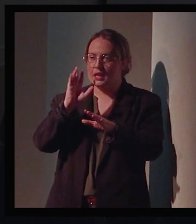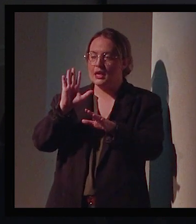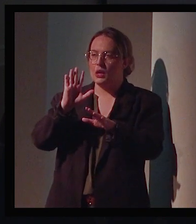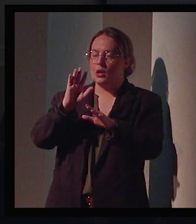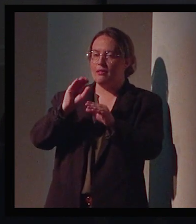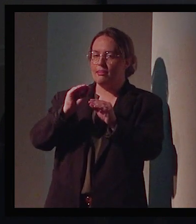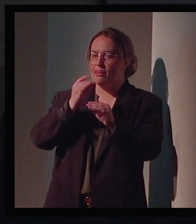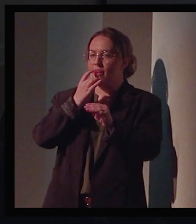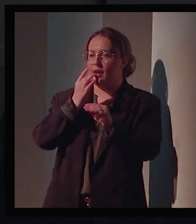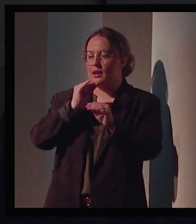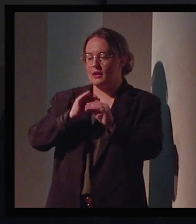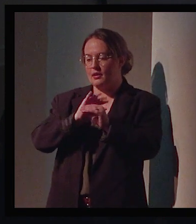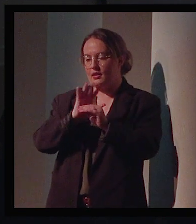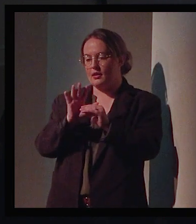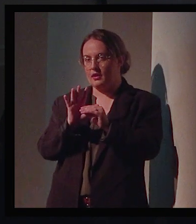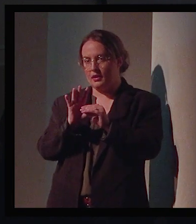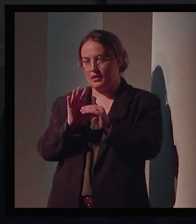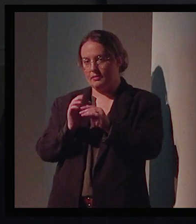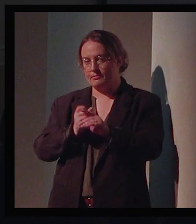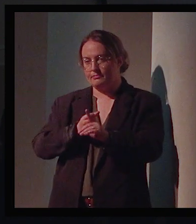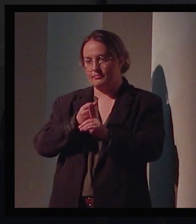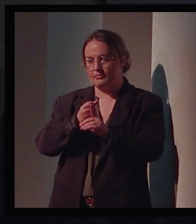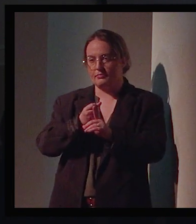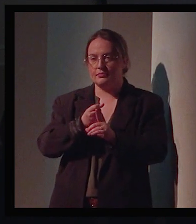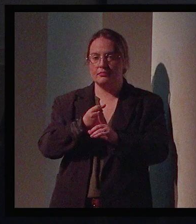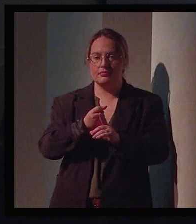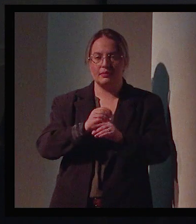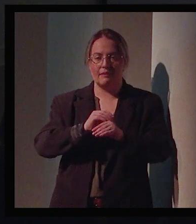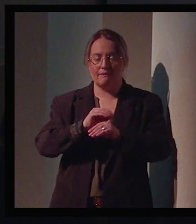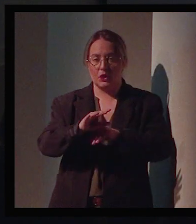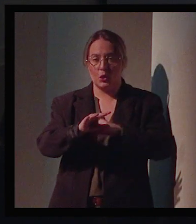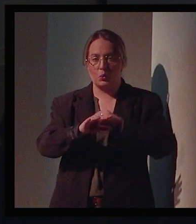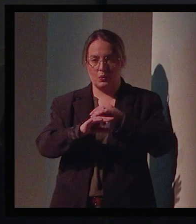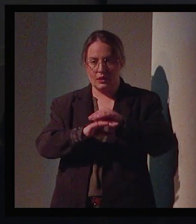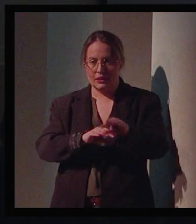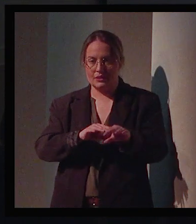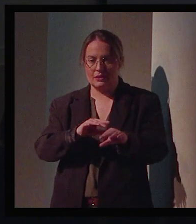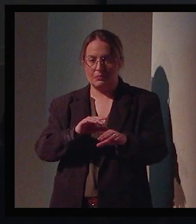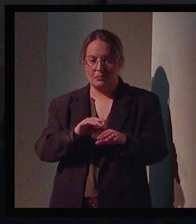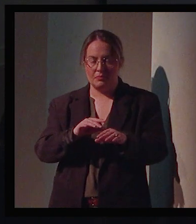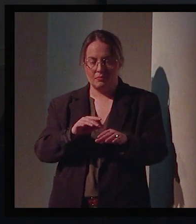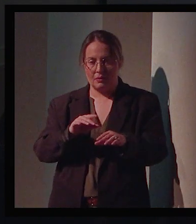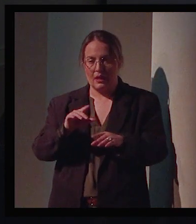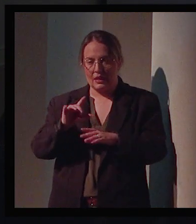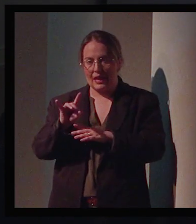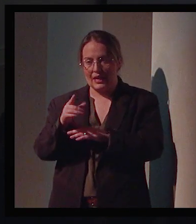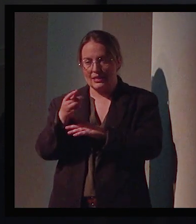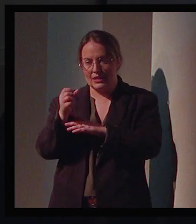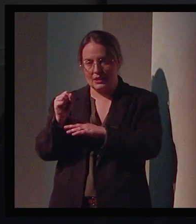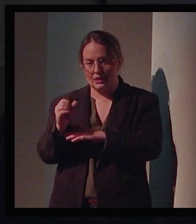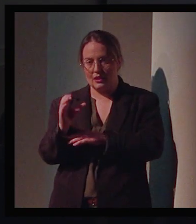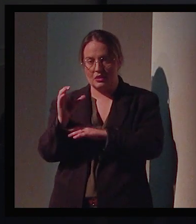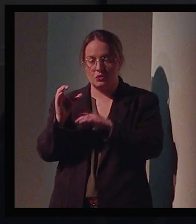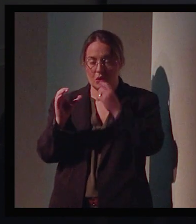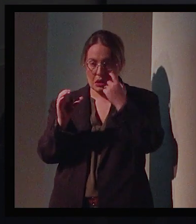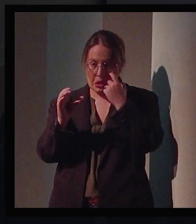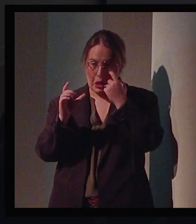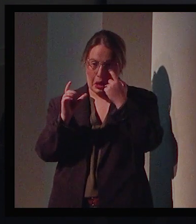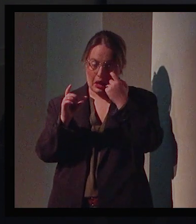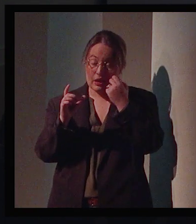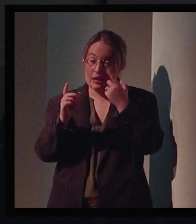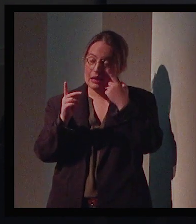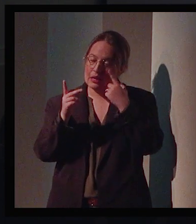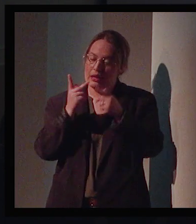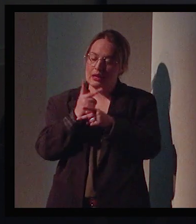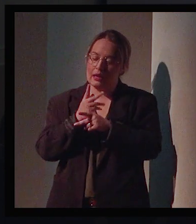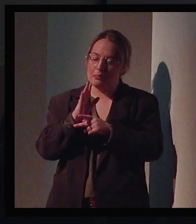Impressionism's increasing influence by the late 1800s. However, Breton remained at heart an academic painter, keeping his